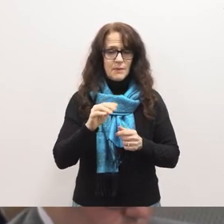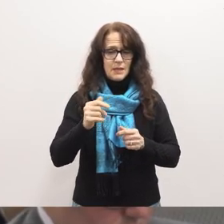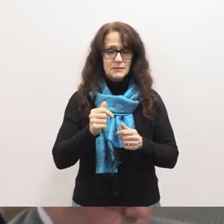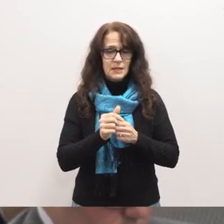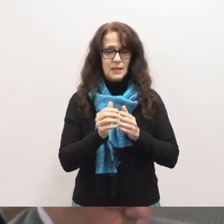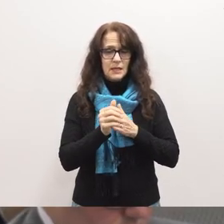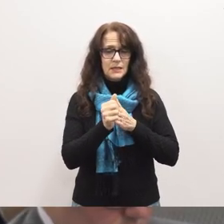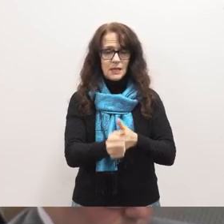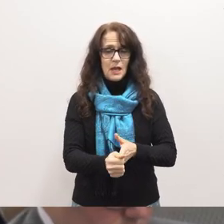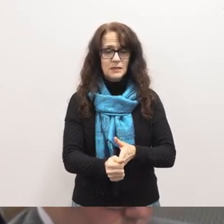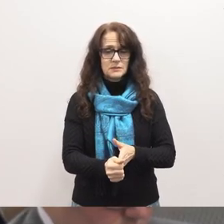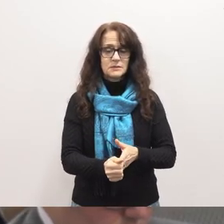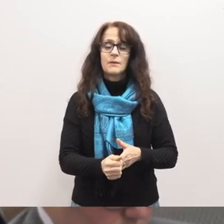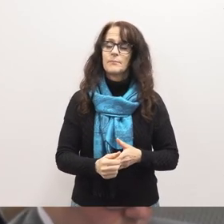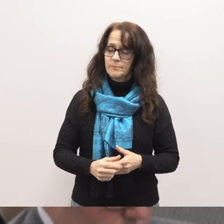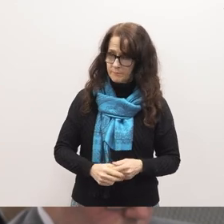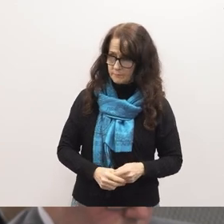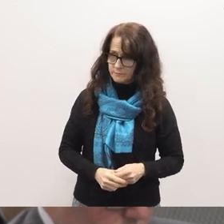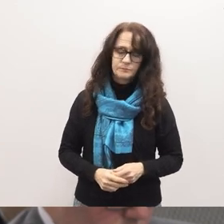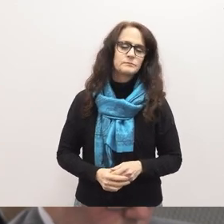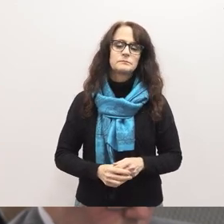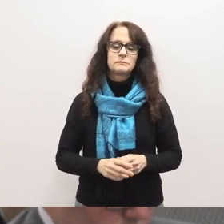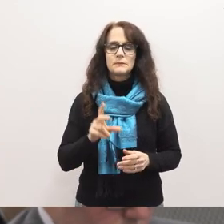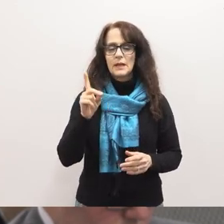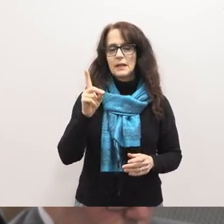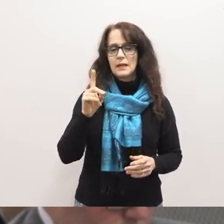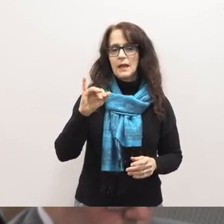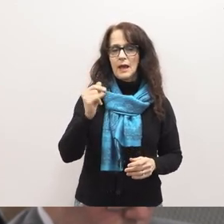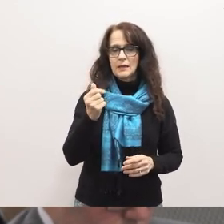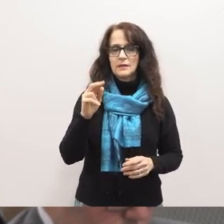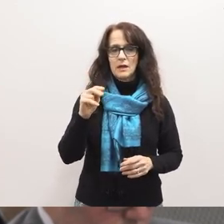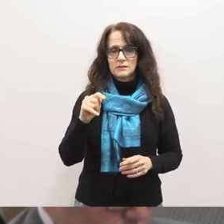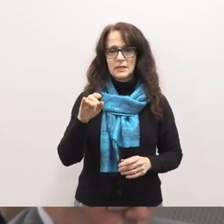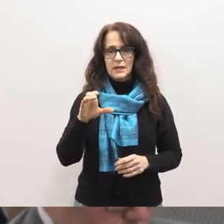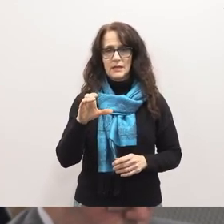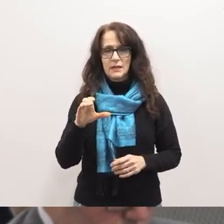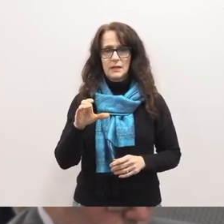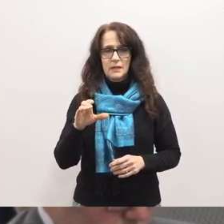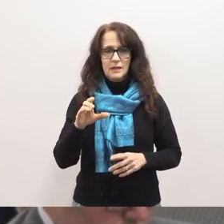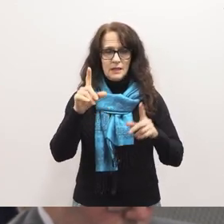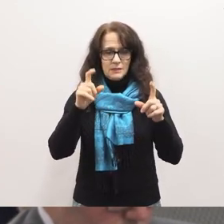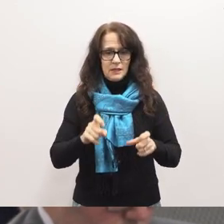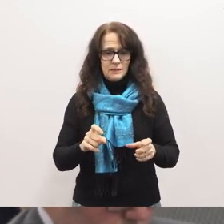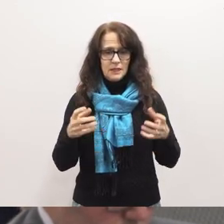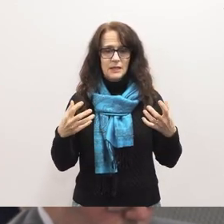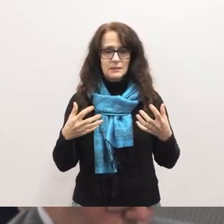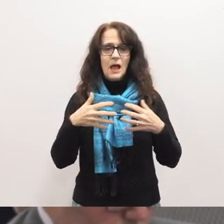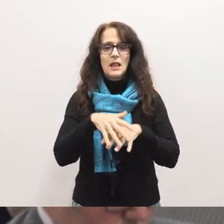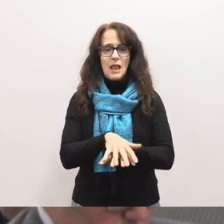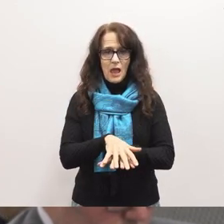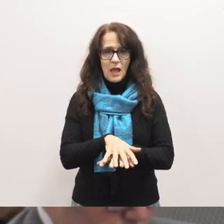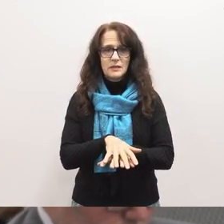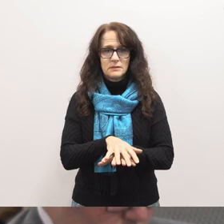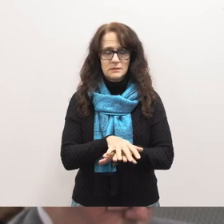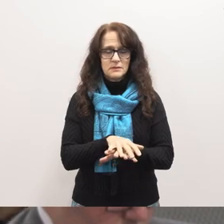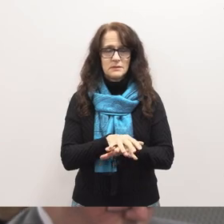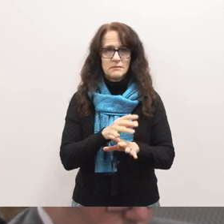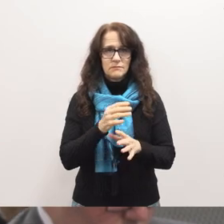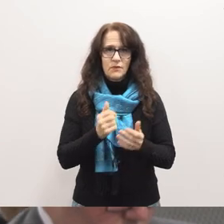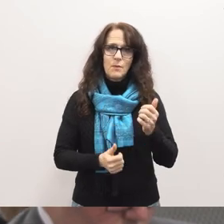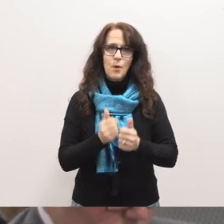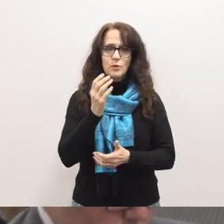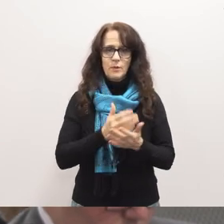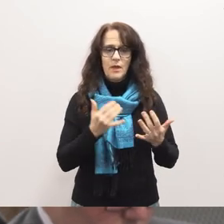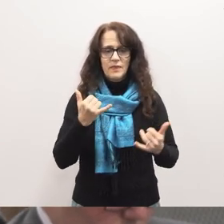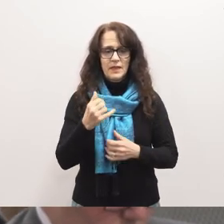As we look at the diagnostic test is aligned for the most part. This year it's